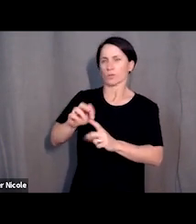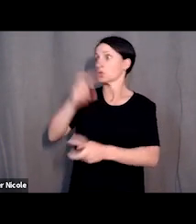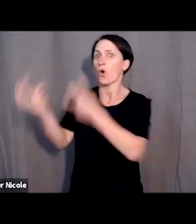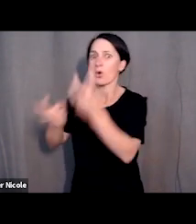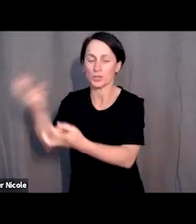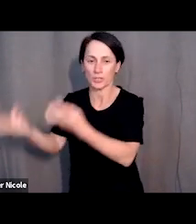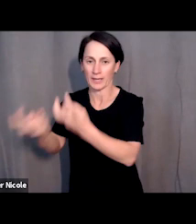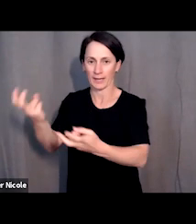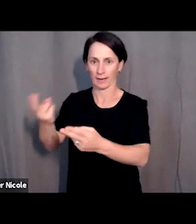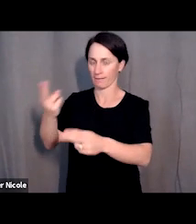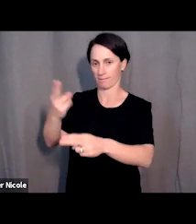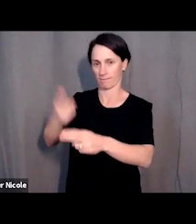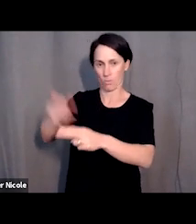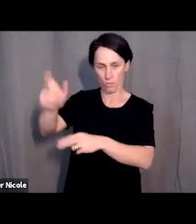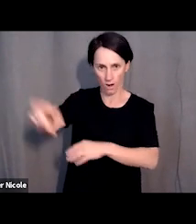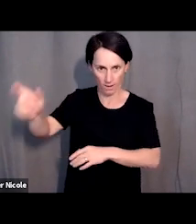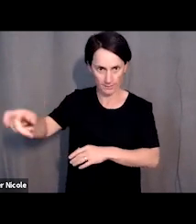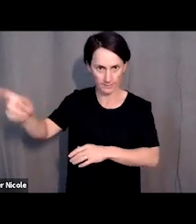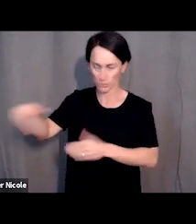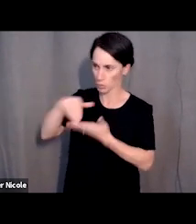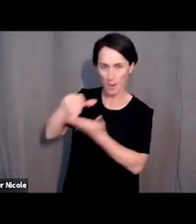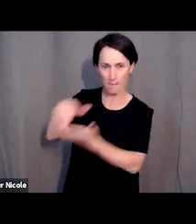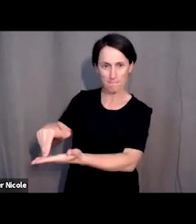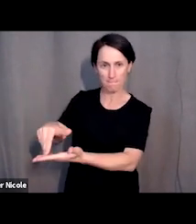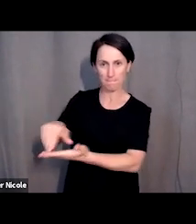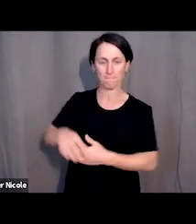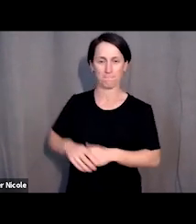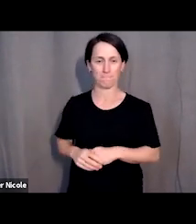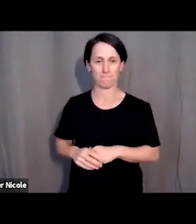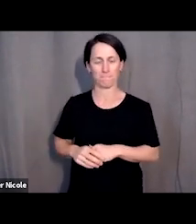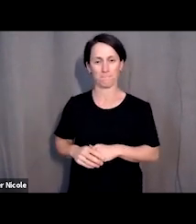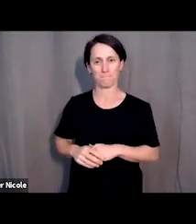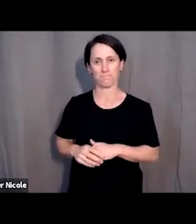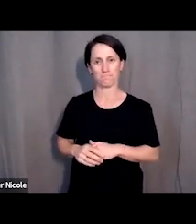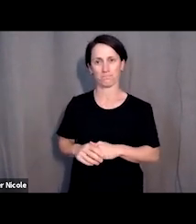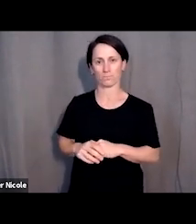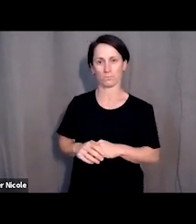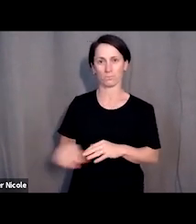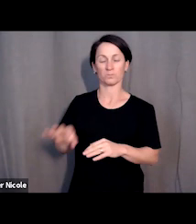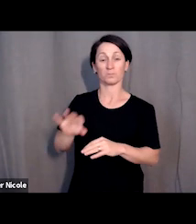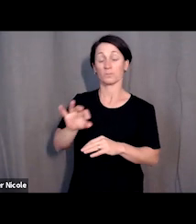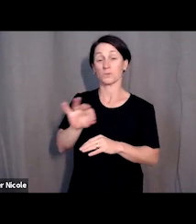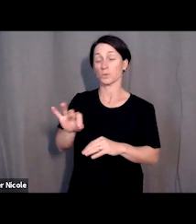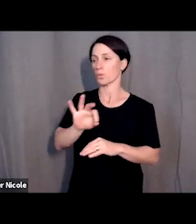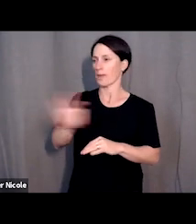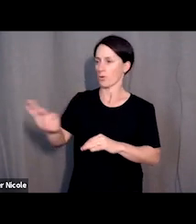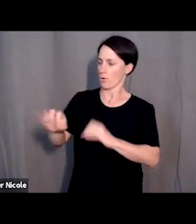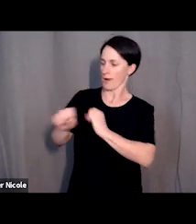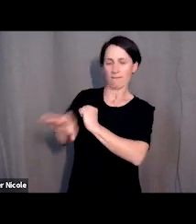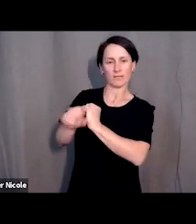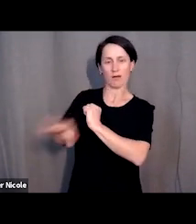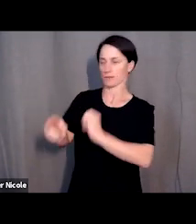their services in such a way that would get people that had a severe mental illness to sort of say, oh, that's the GP I would like to go to.